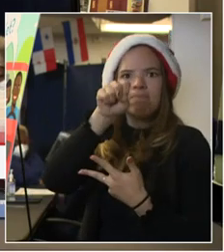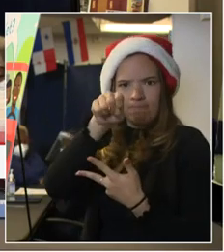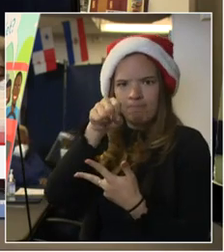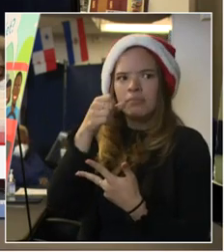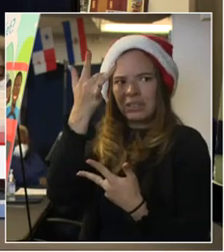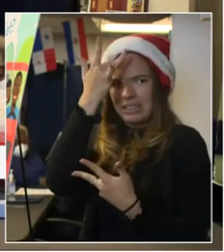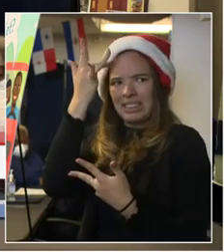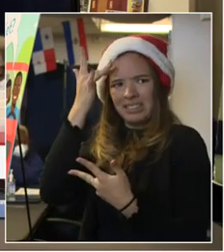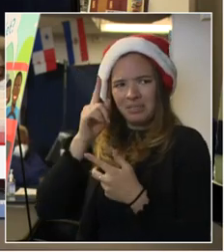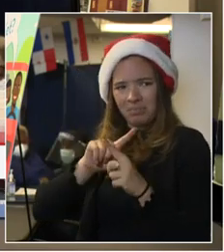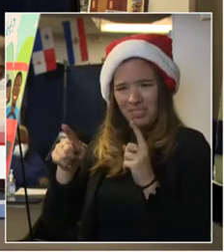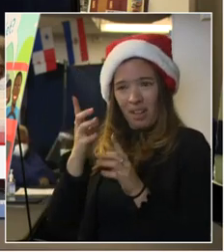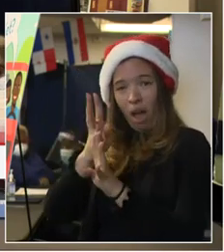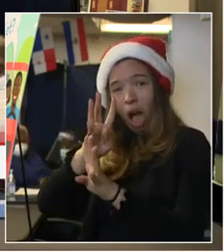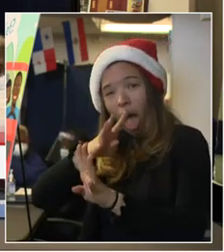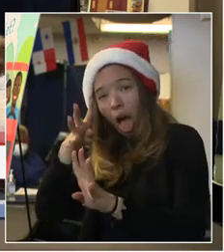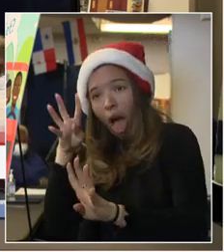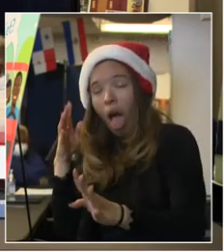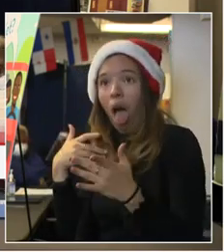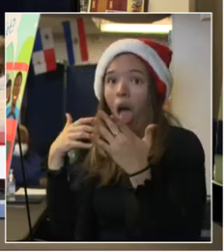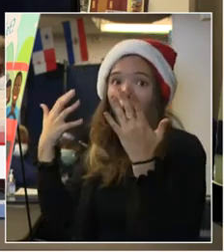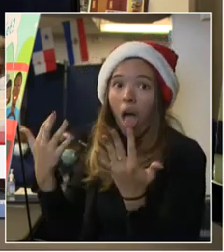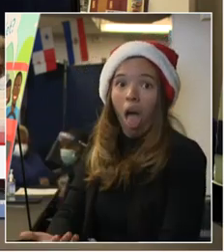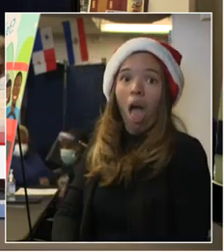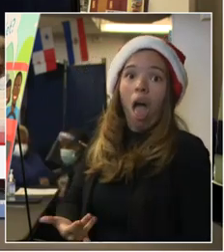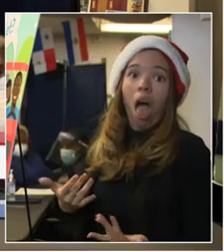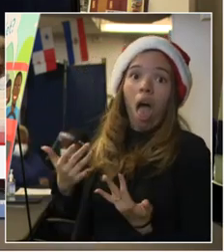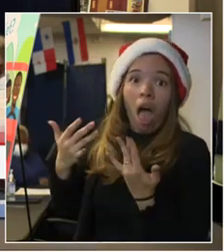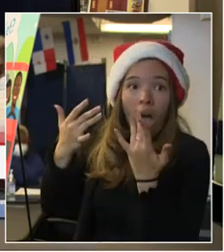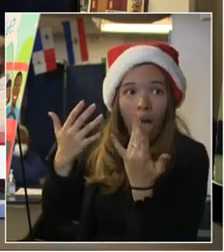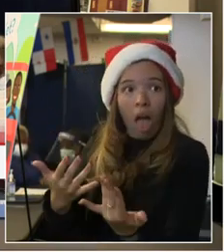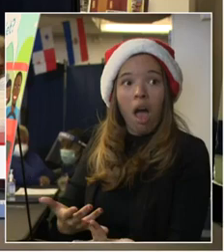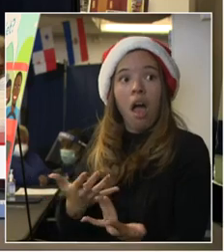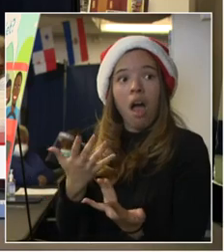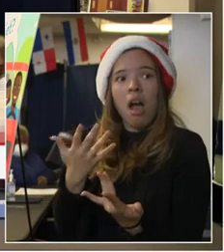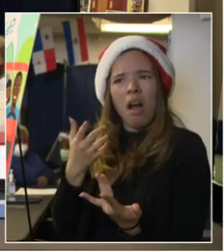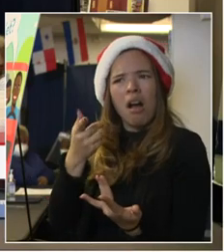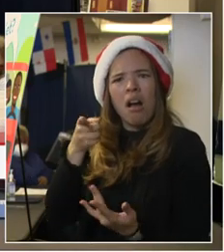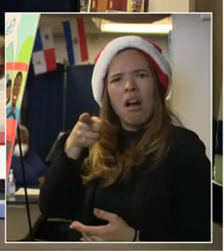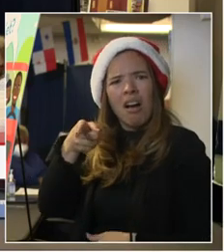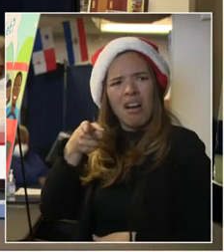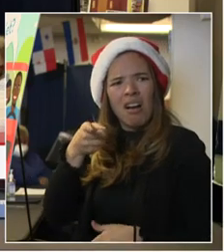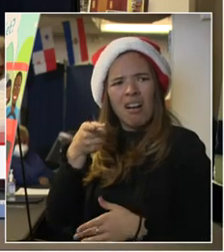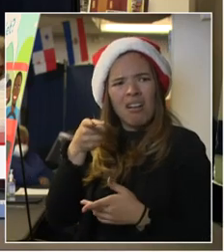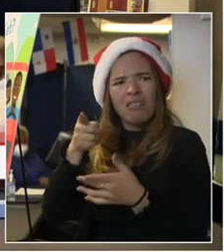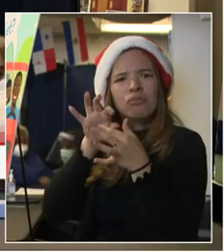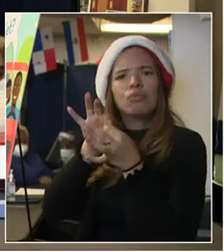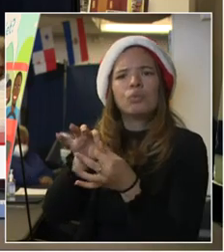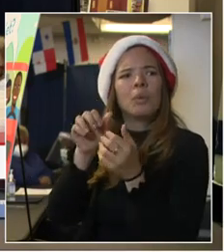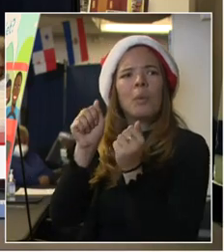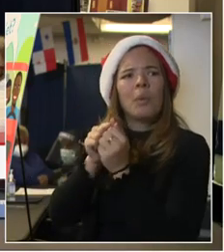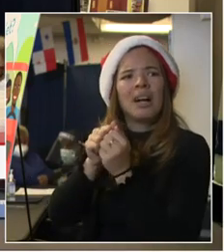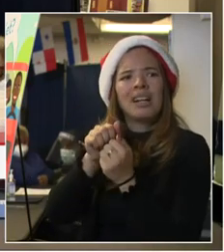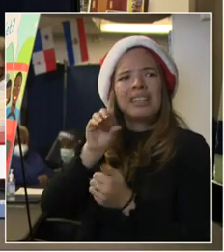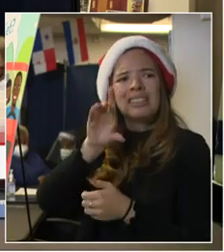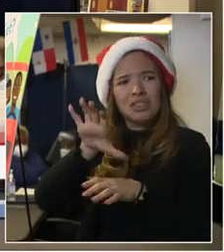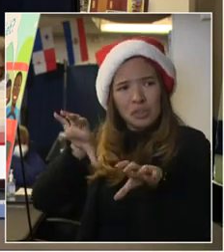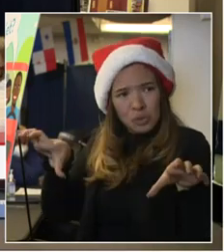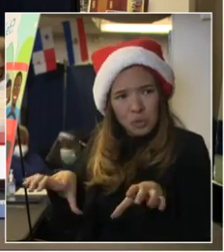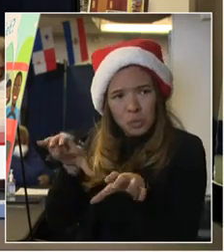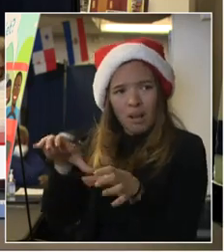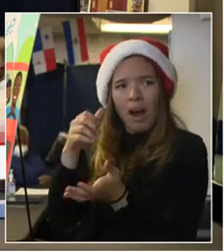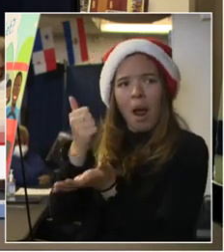wait times and full capacity. What are you seeing, and is there anything that the district is doing to help alleviate